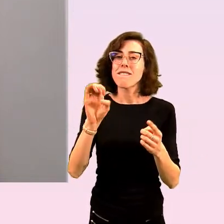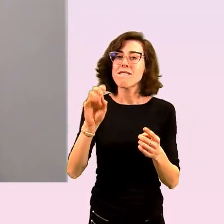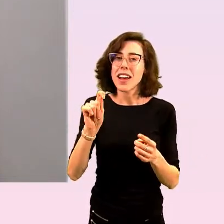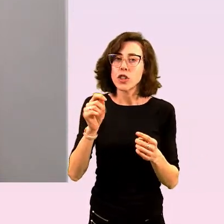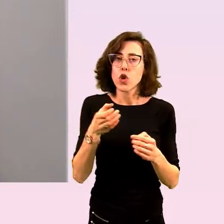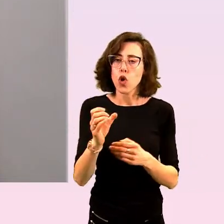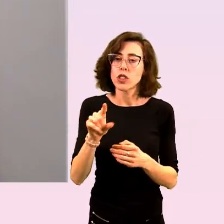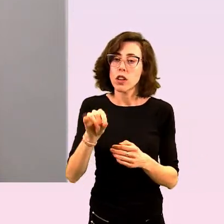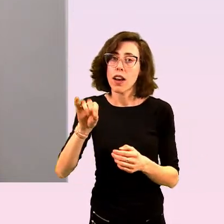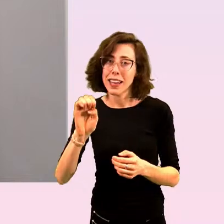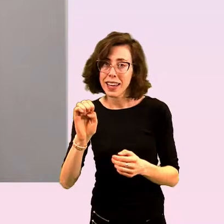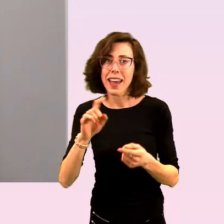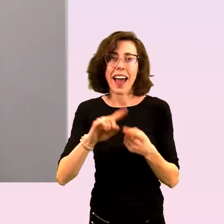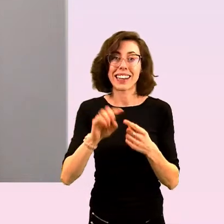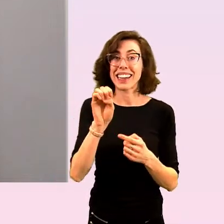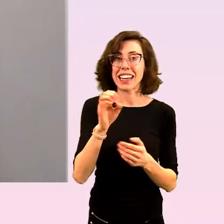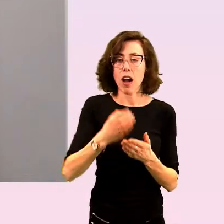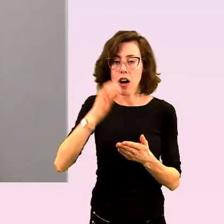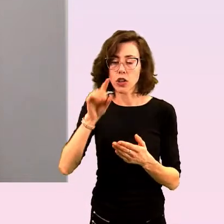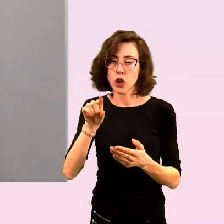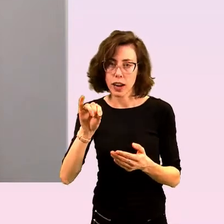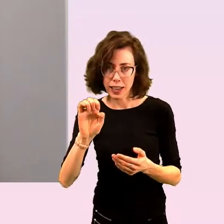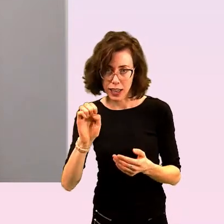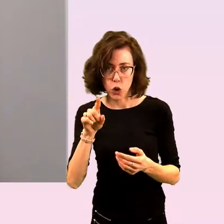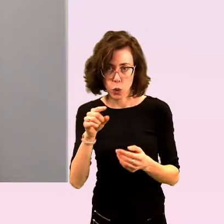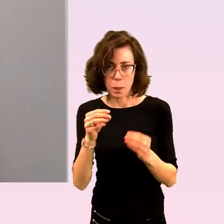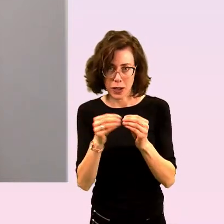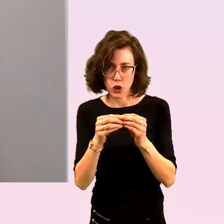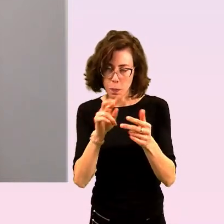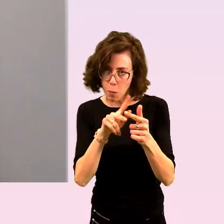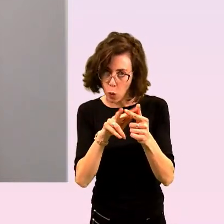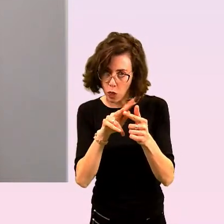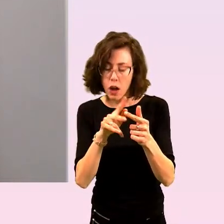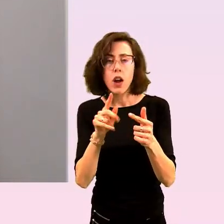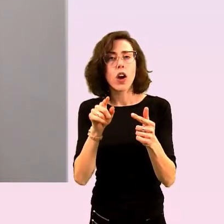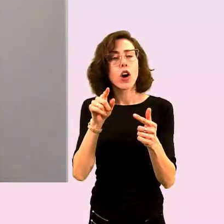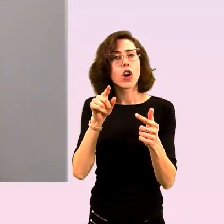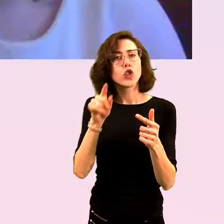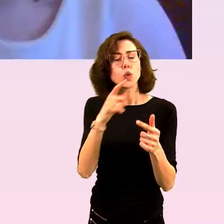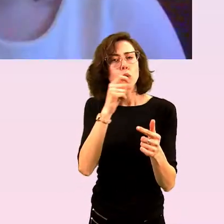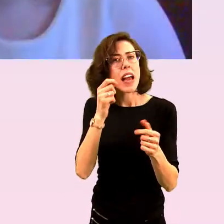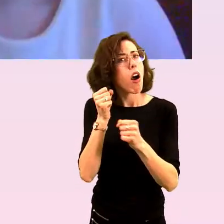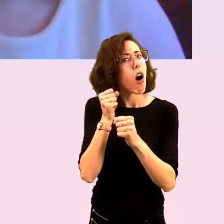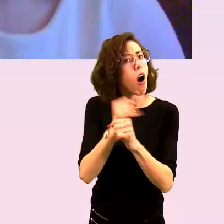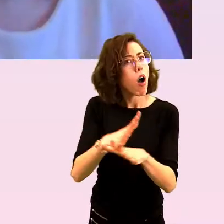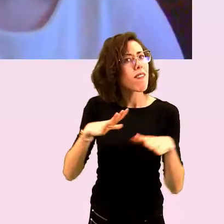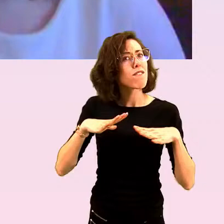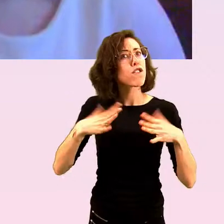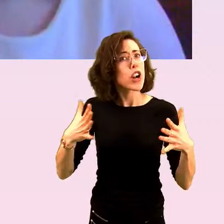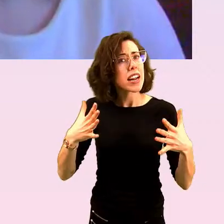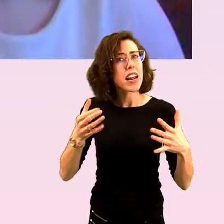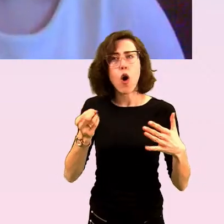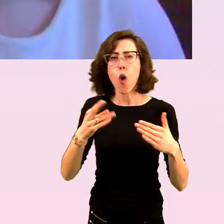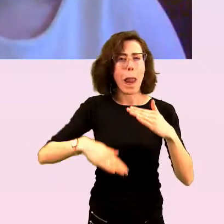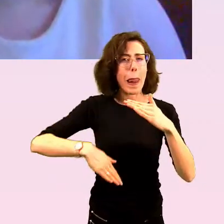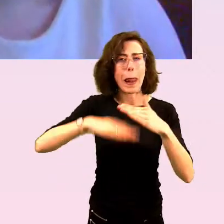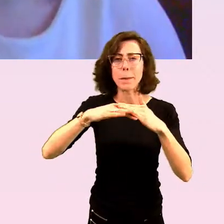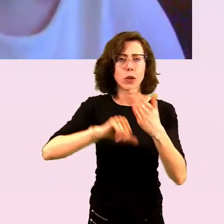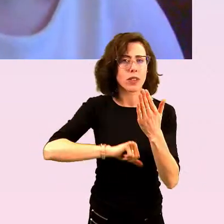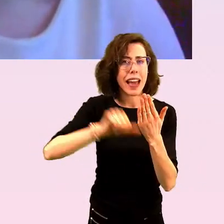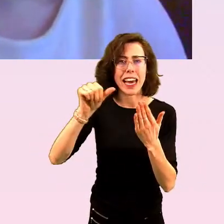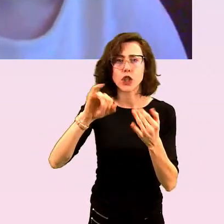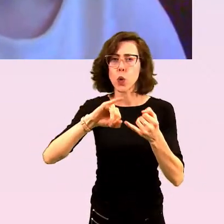the ecollege.ie courses you spoke about there, did I hear you say they're all free? And is there an age limit between them? As in,